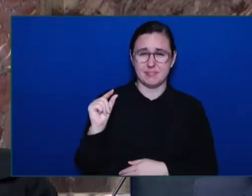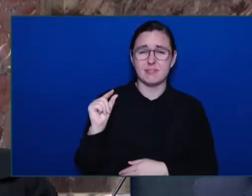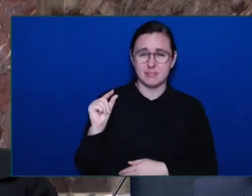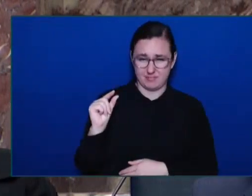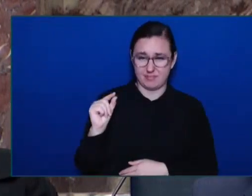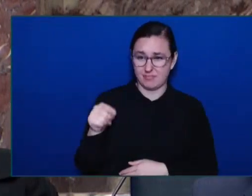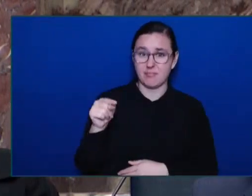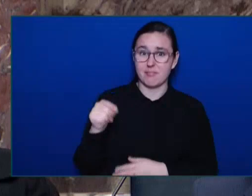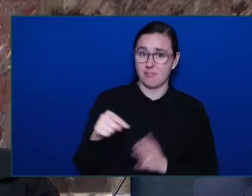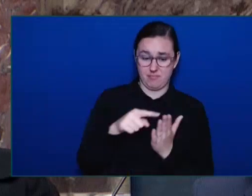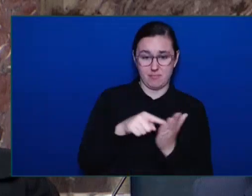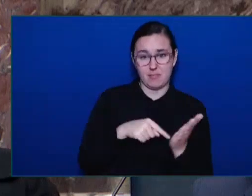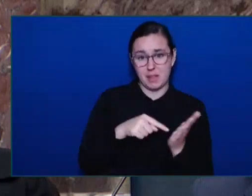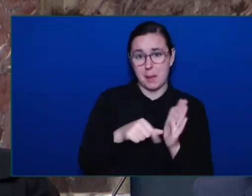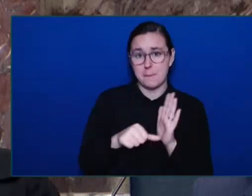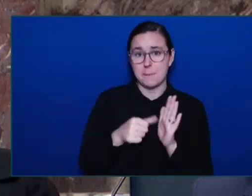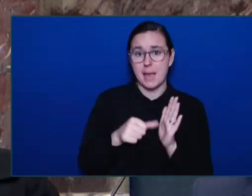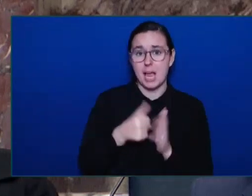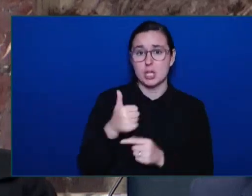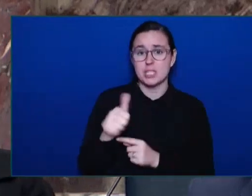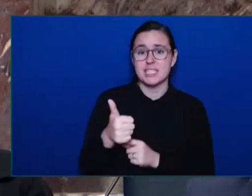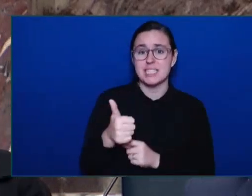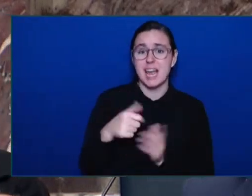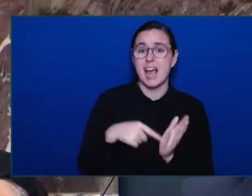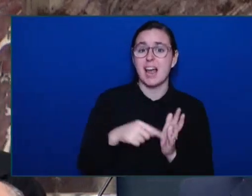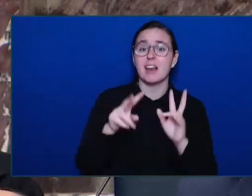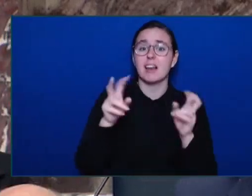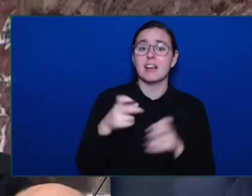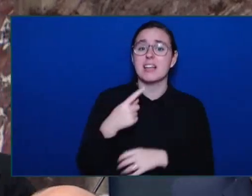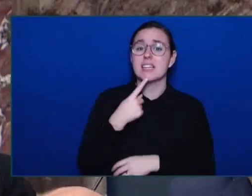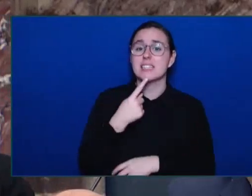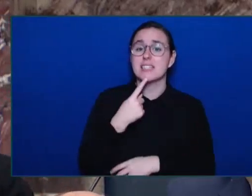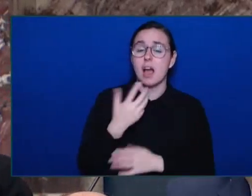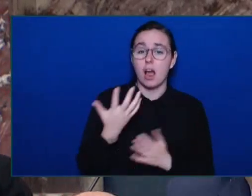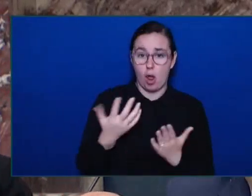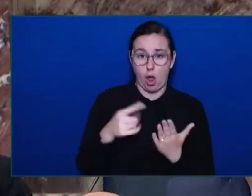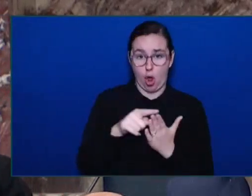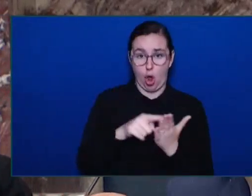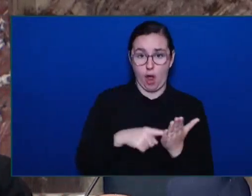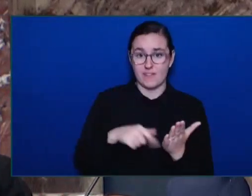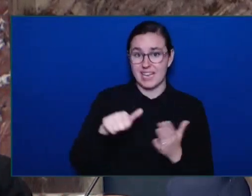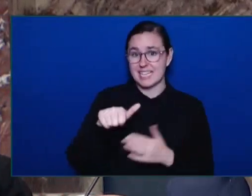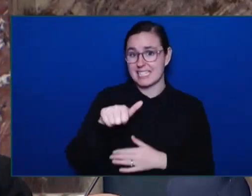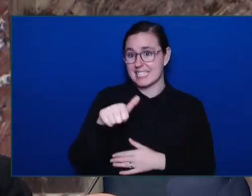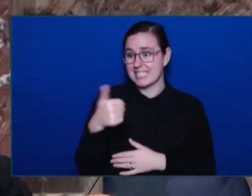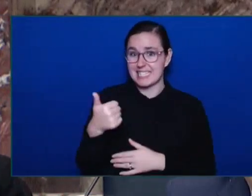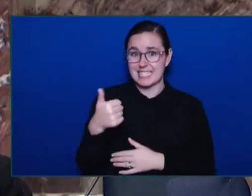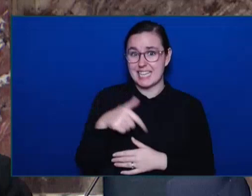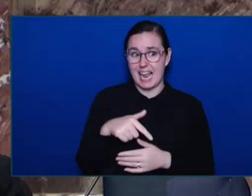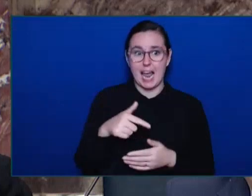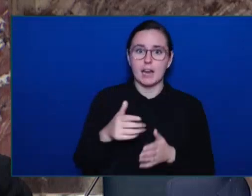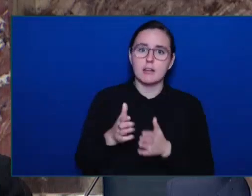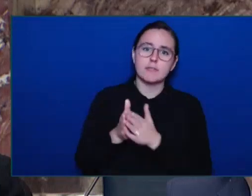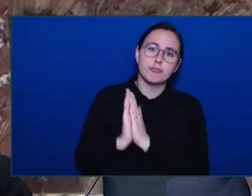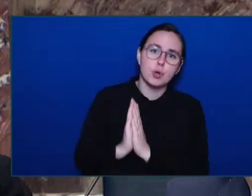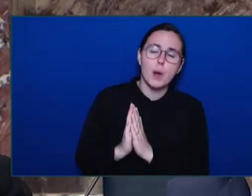I'd like to quote, of the 10 calls to collaborate with young adults, only